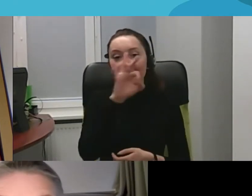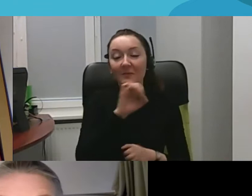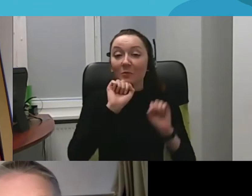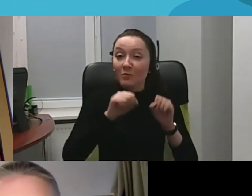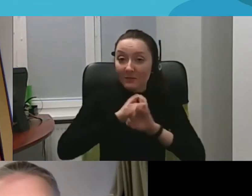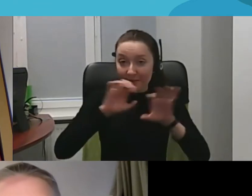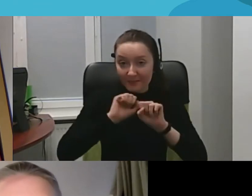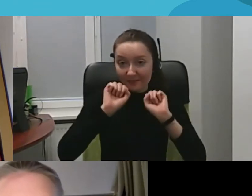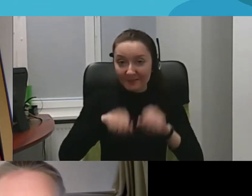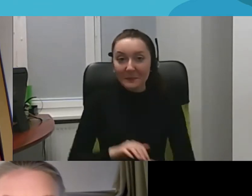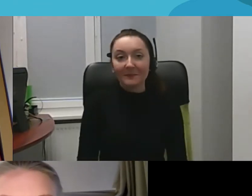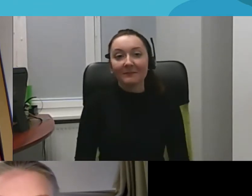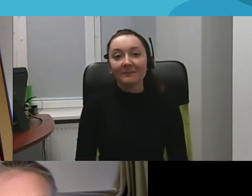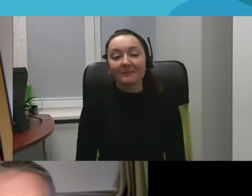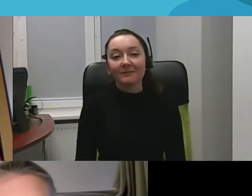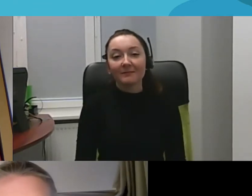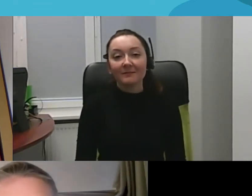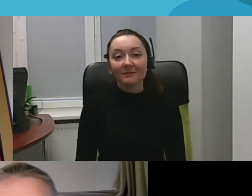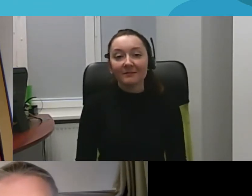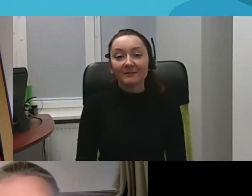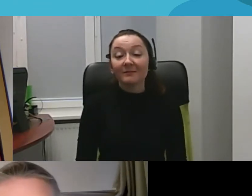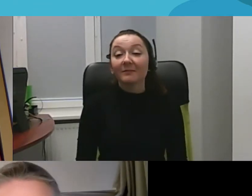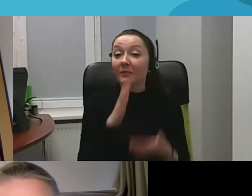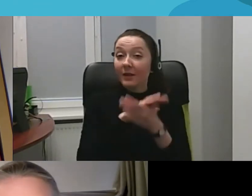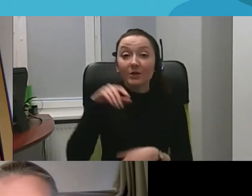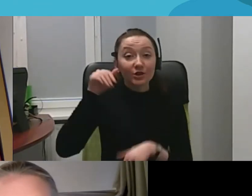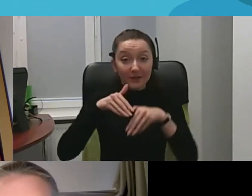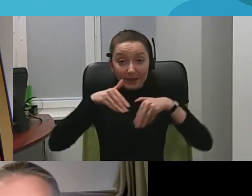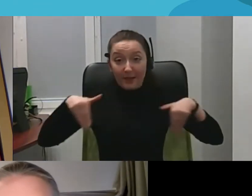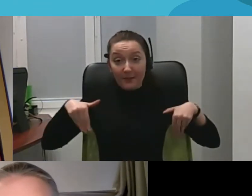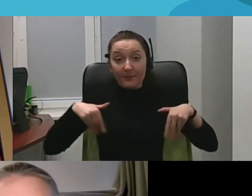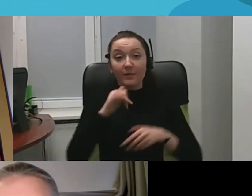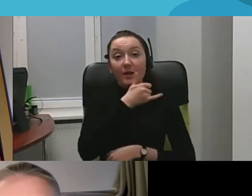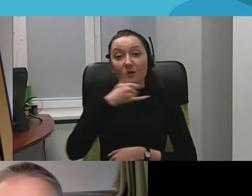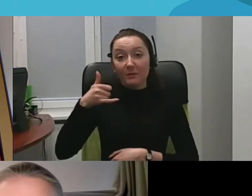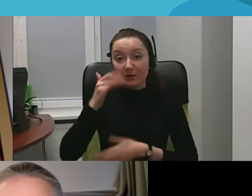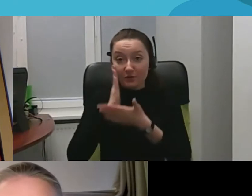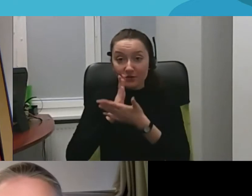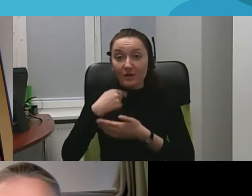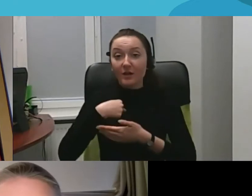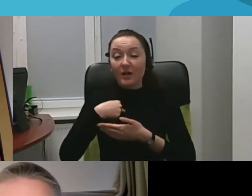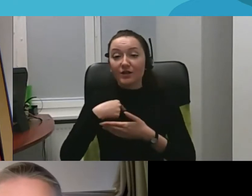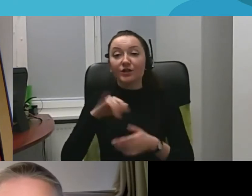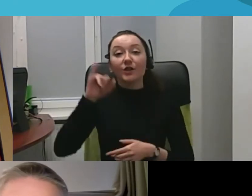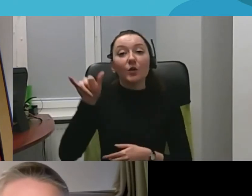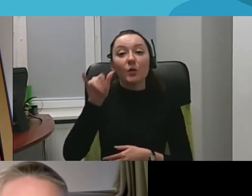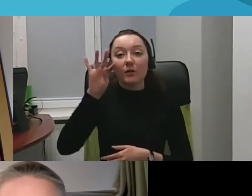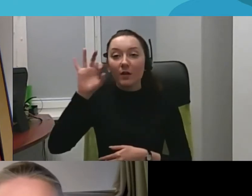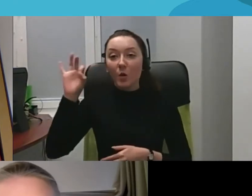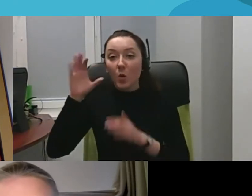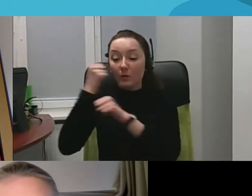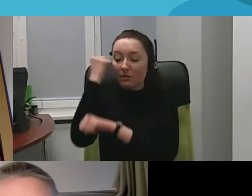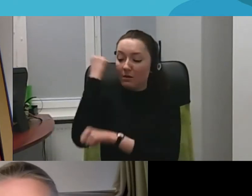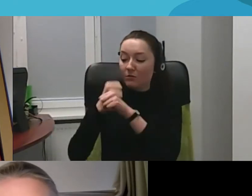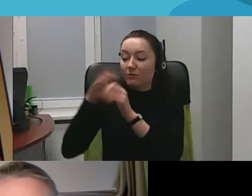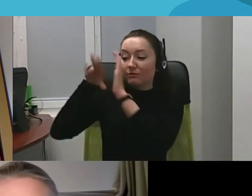And because as an independent expert, I'm not a UN staff, and among the many criticisms that the UN the Human Rights